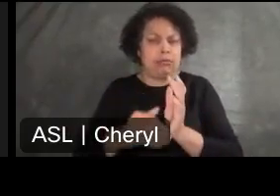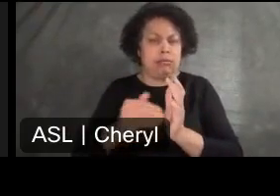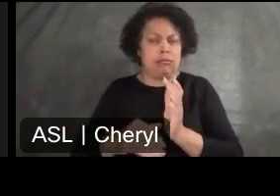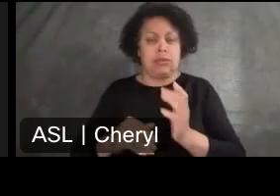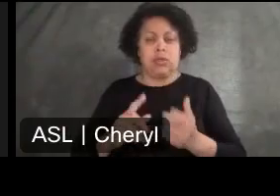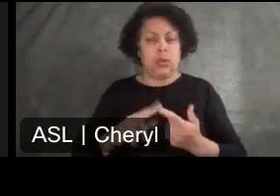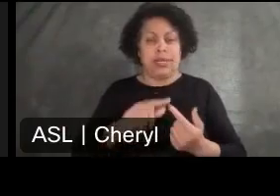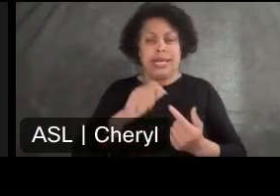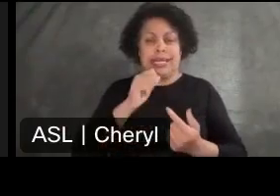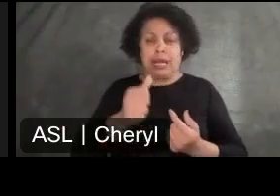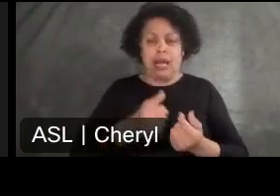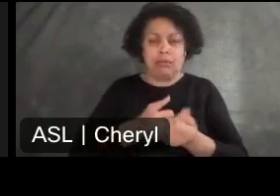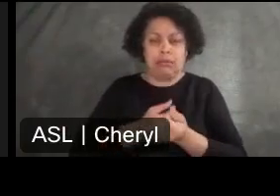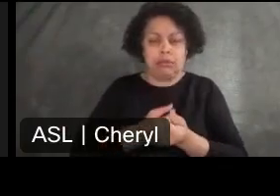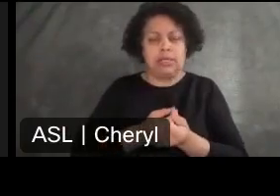best interests.